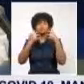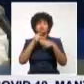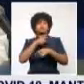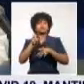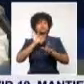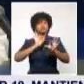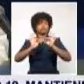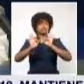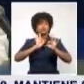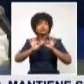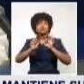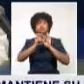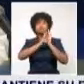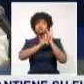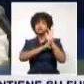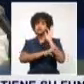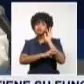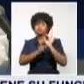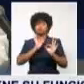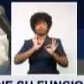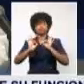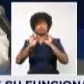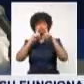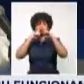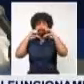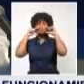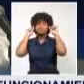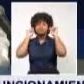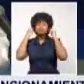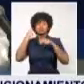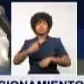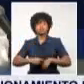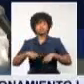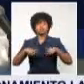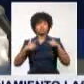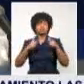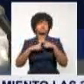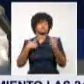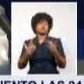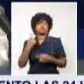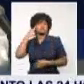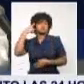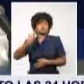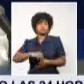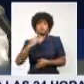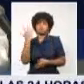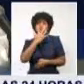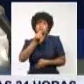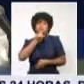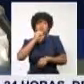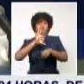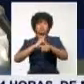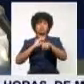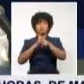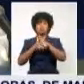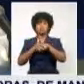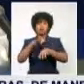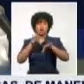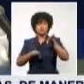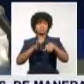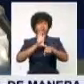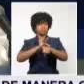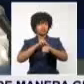47.2% of the diagnosed cases have been asymptomatic. This is why we always reiterate